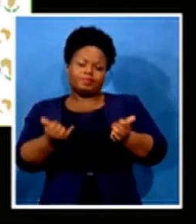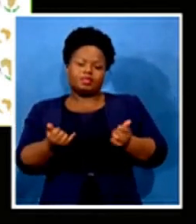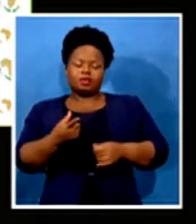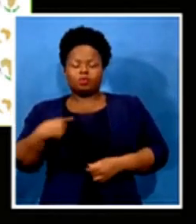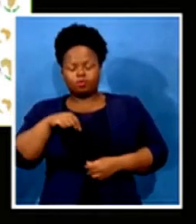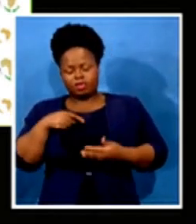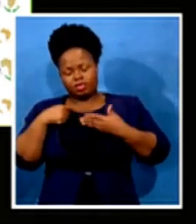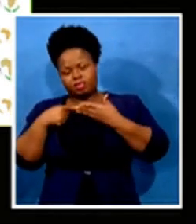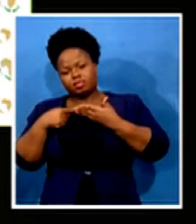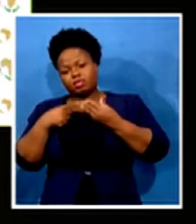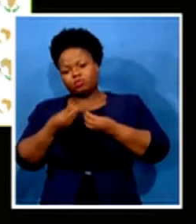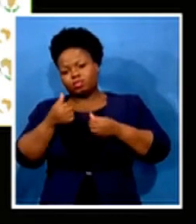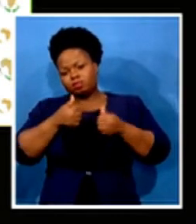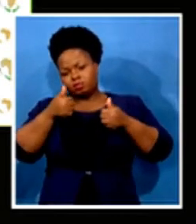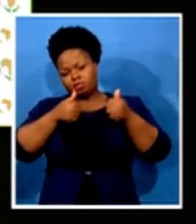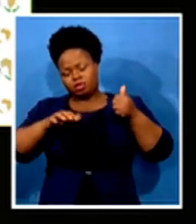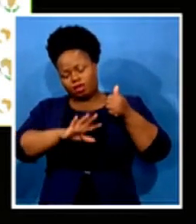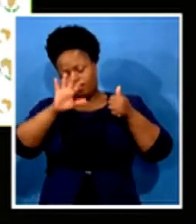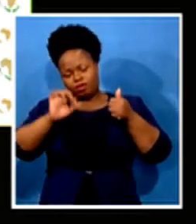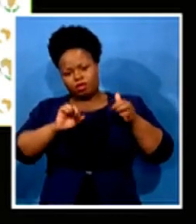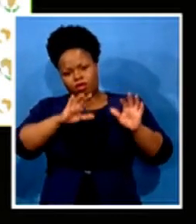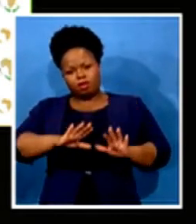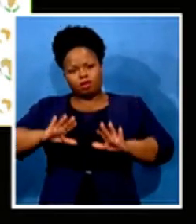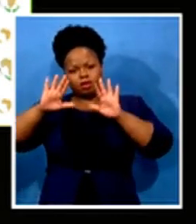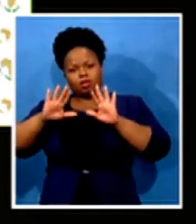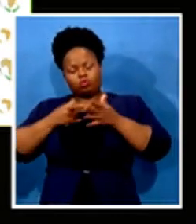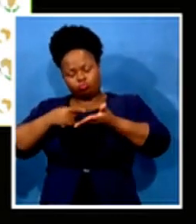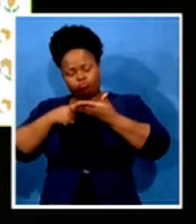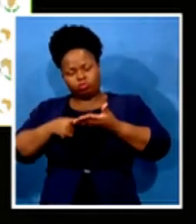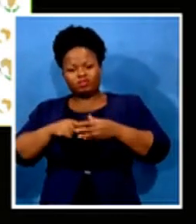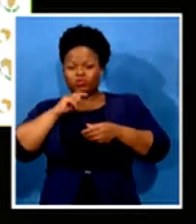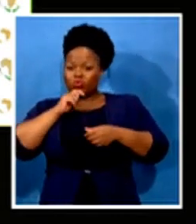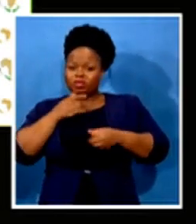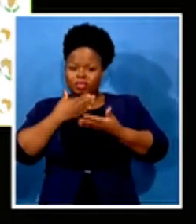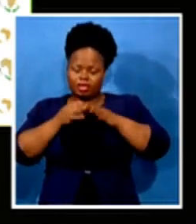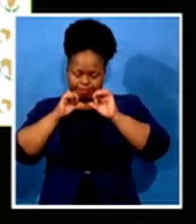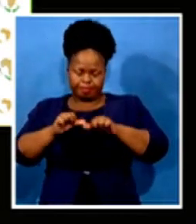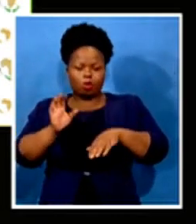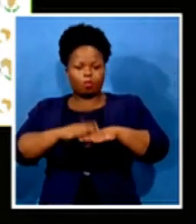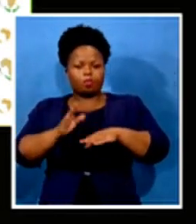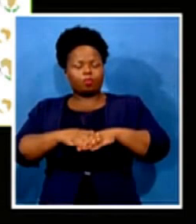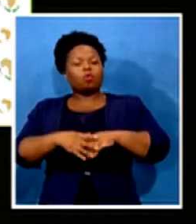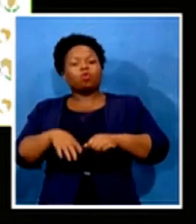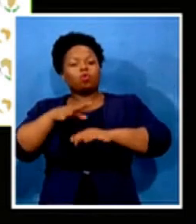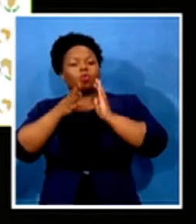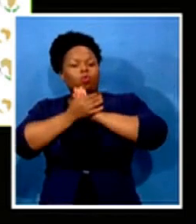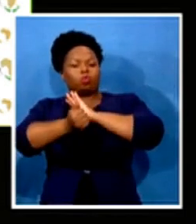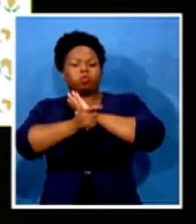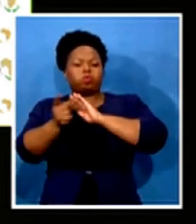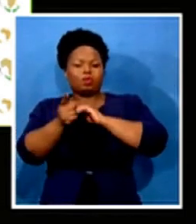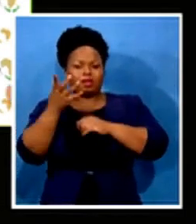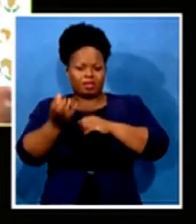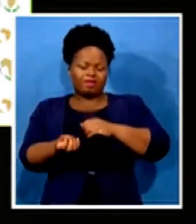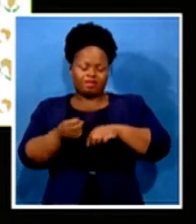continent to, again, continue to exercise the kind of leadership that they exercised in February by bringing